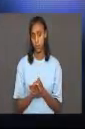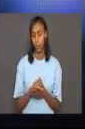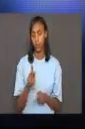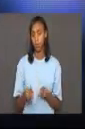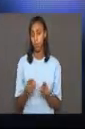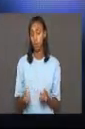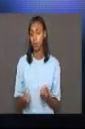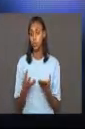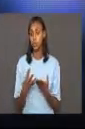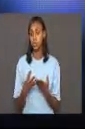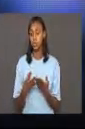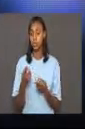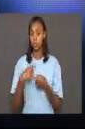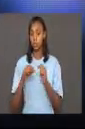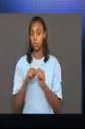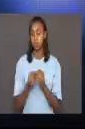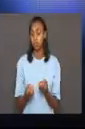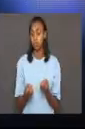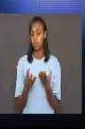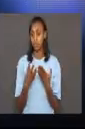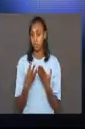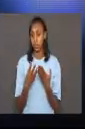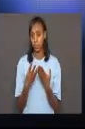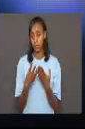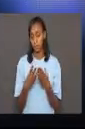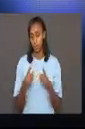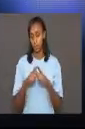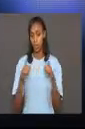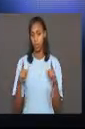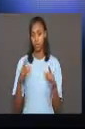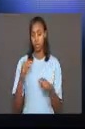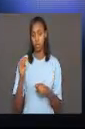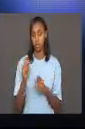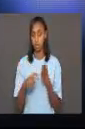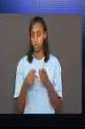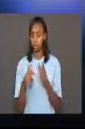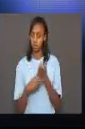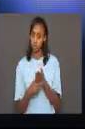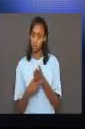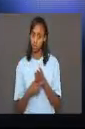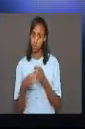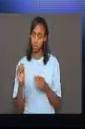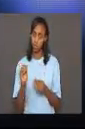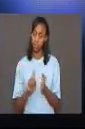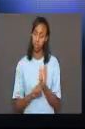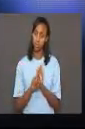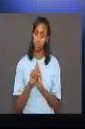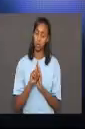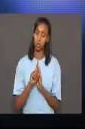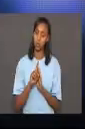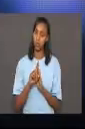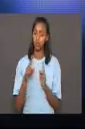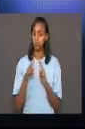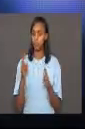Pollution and fumes from the exhausts of lorries and taxis will grow